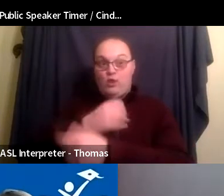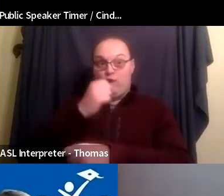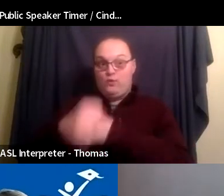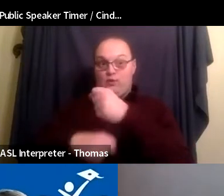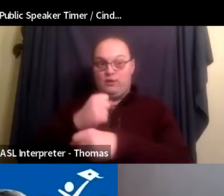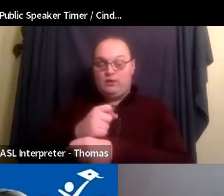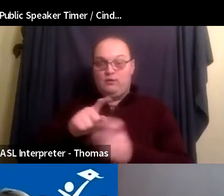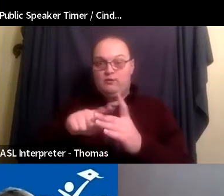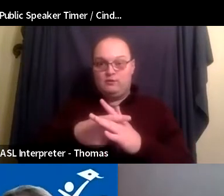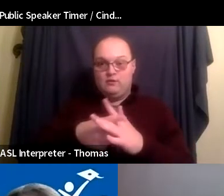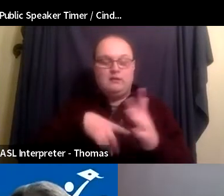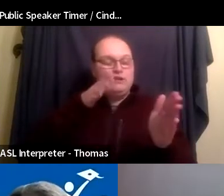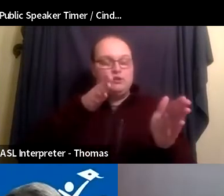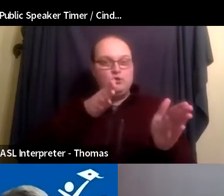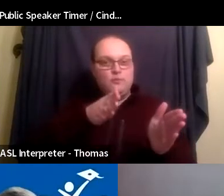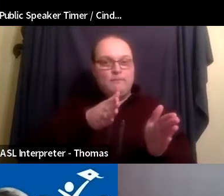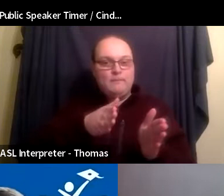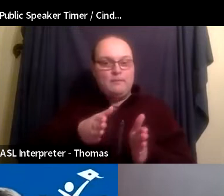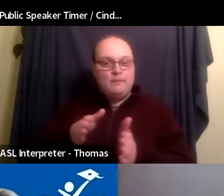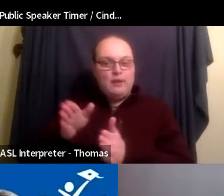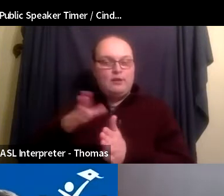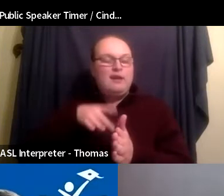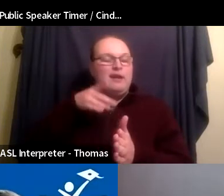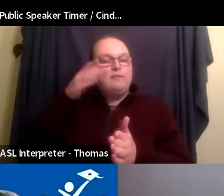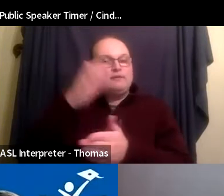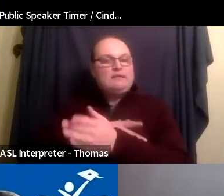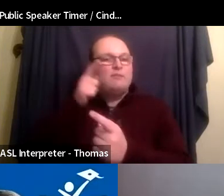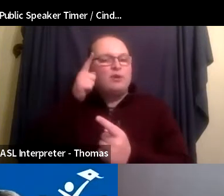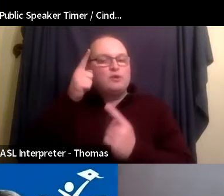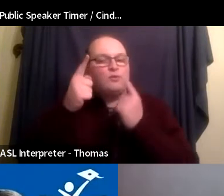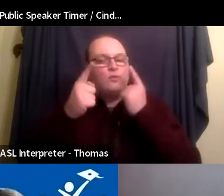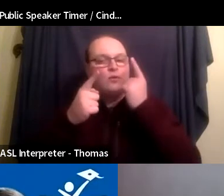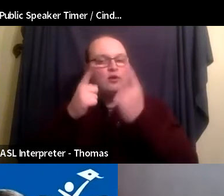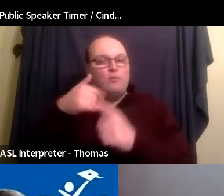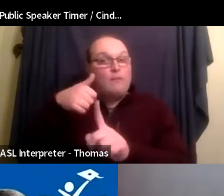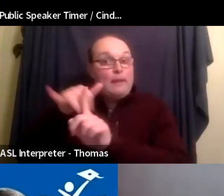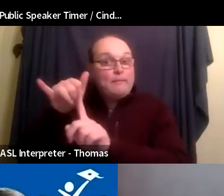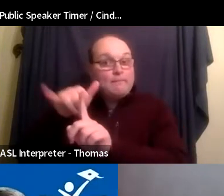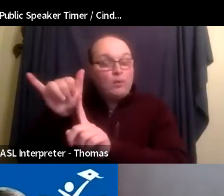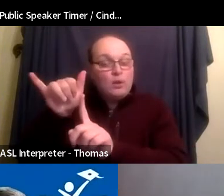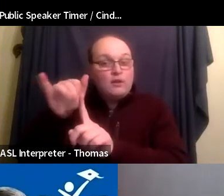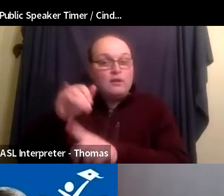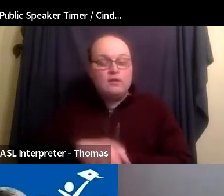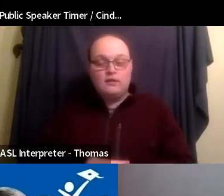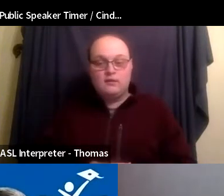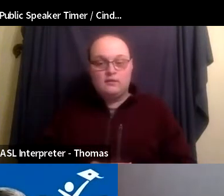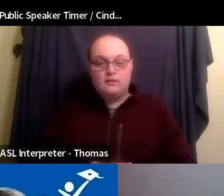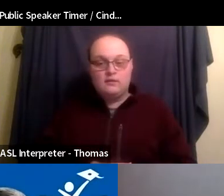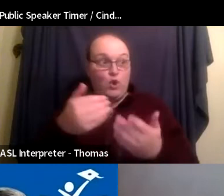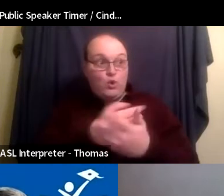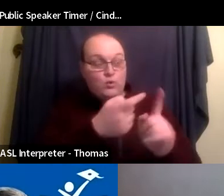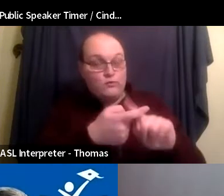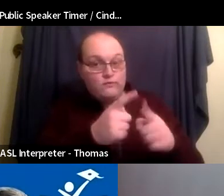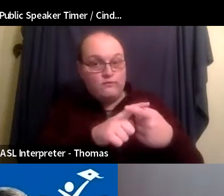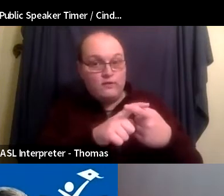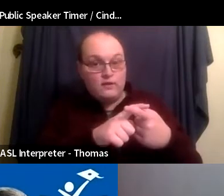prepare him mentally and physically because he was wondering whether he's going to be bullied, whether he will make new friends. And